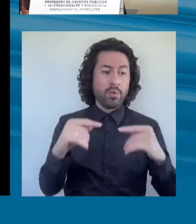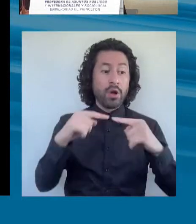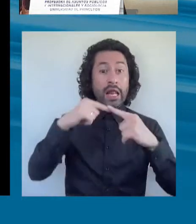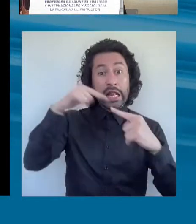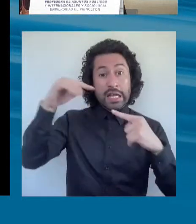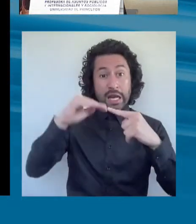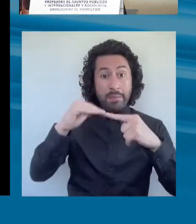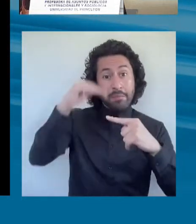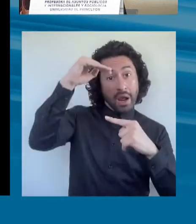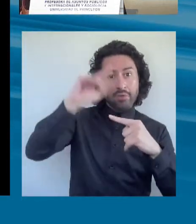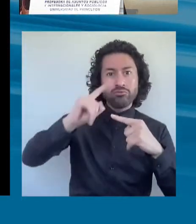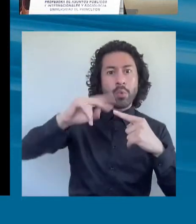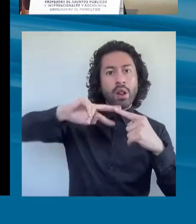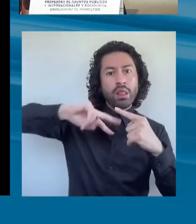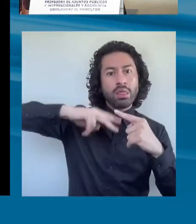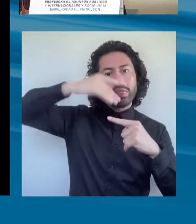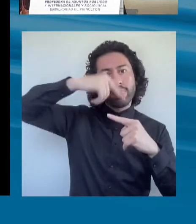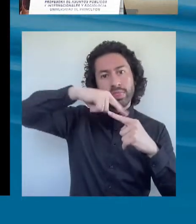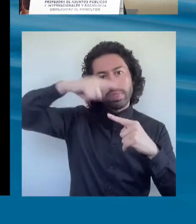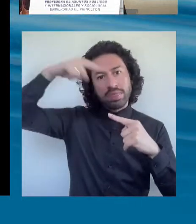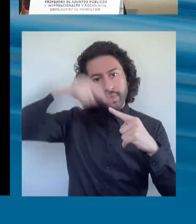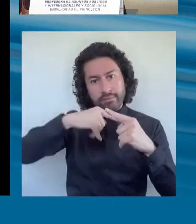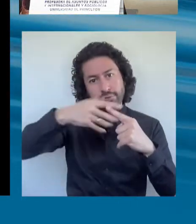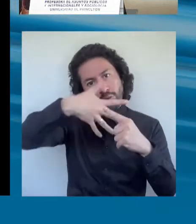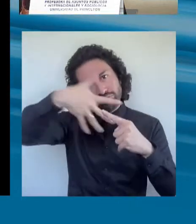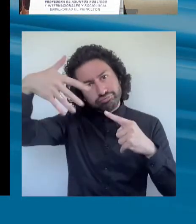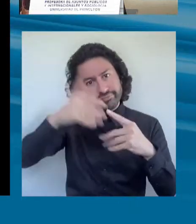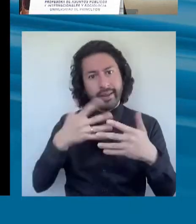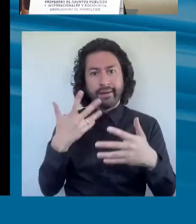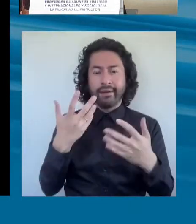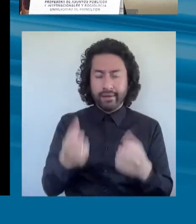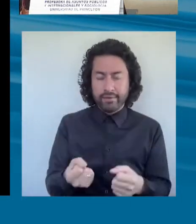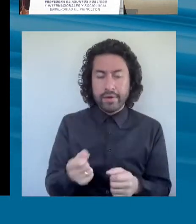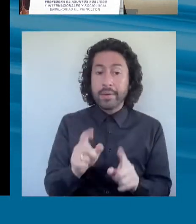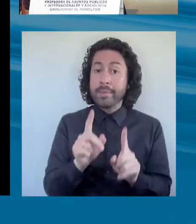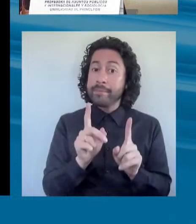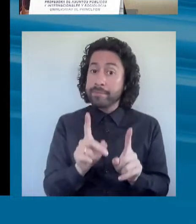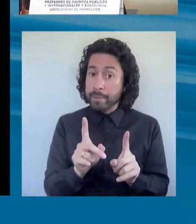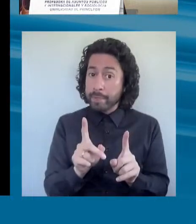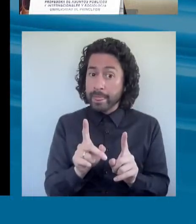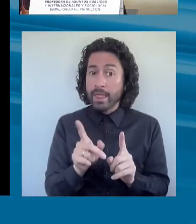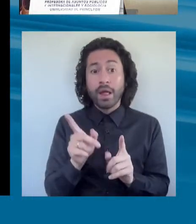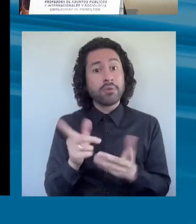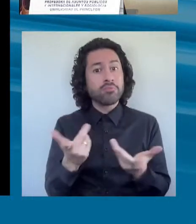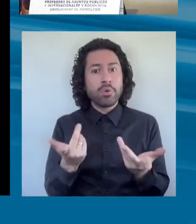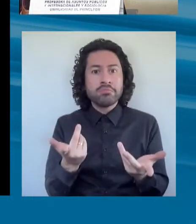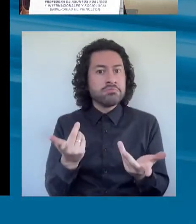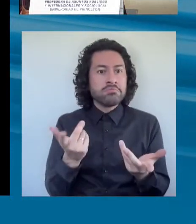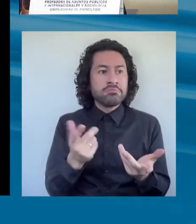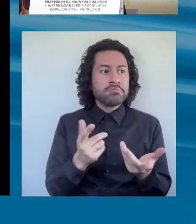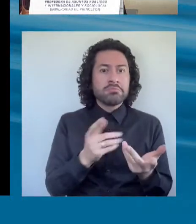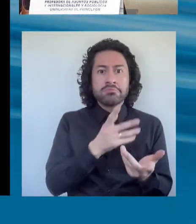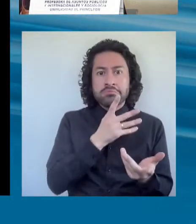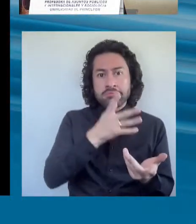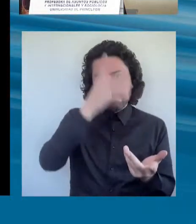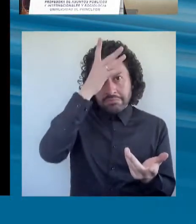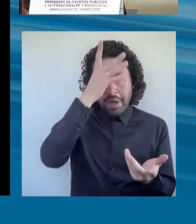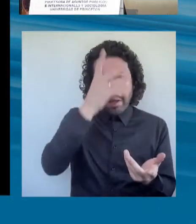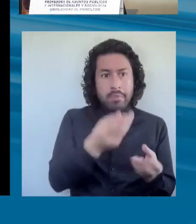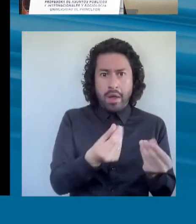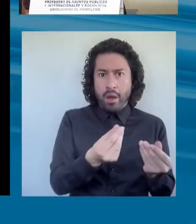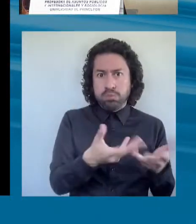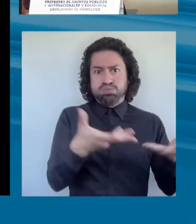be above this line. There are certain variations. What matters is that this variation does not depend on how wealthy or